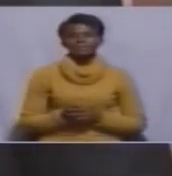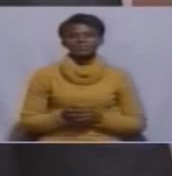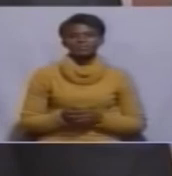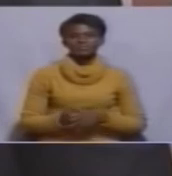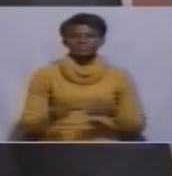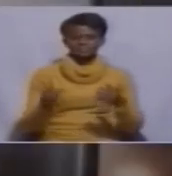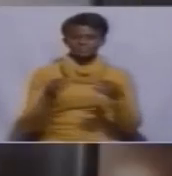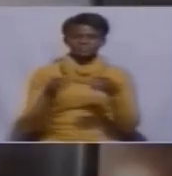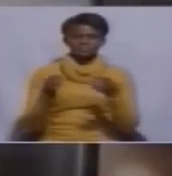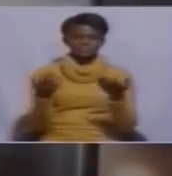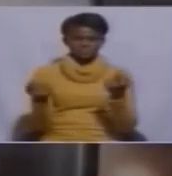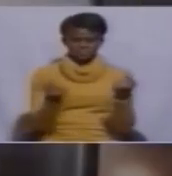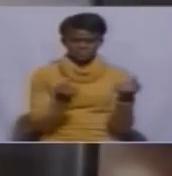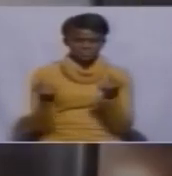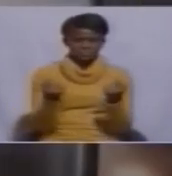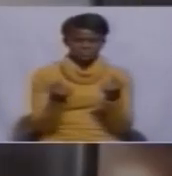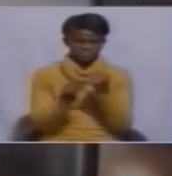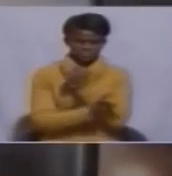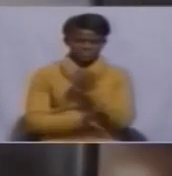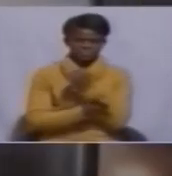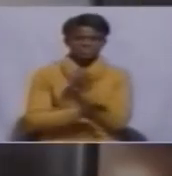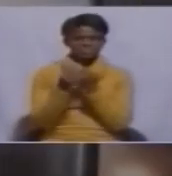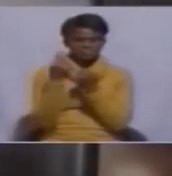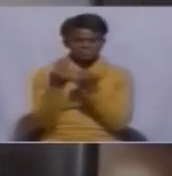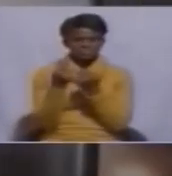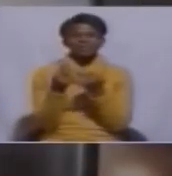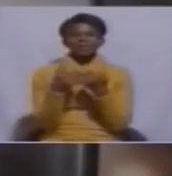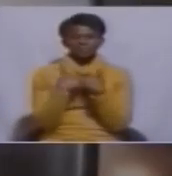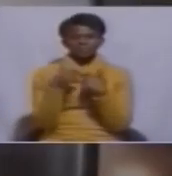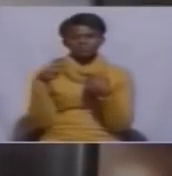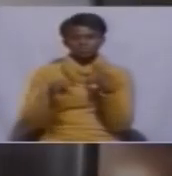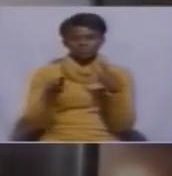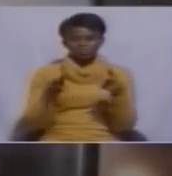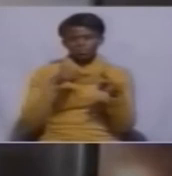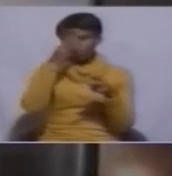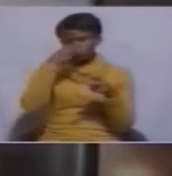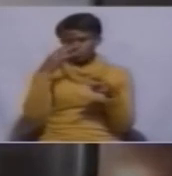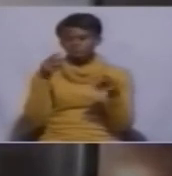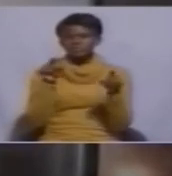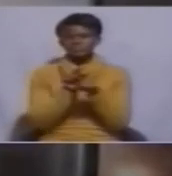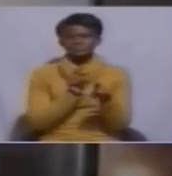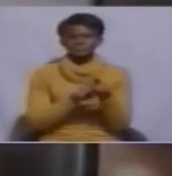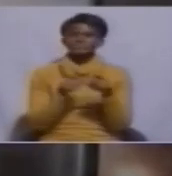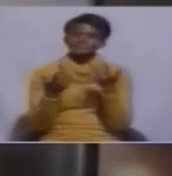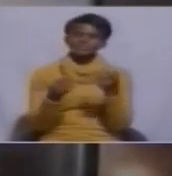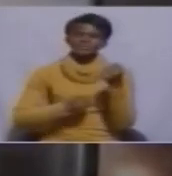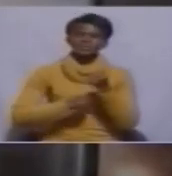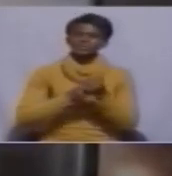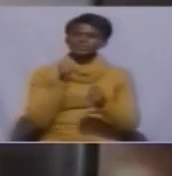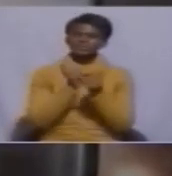hypothetical situation where the two countries in which I hold citizenship are at war, which one do I support?